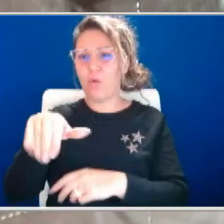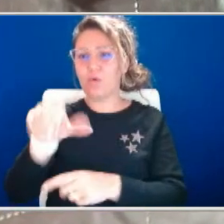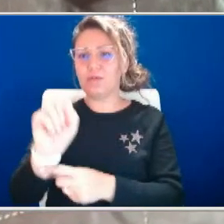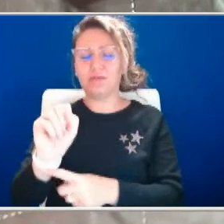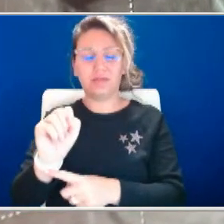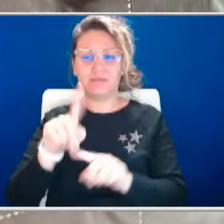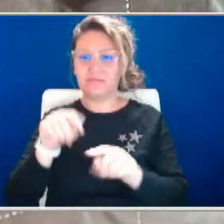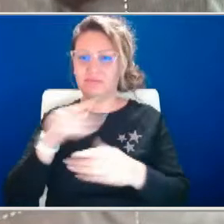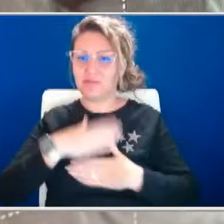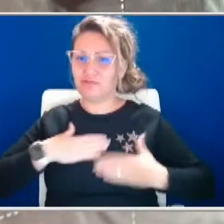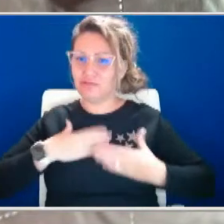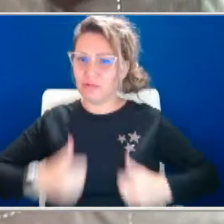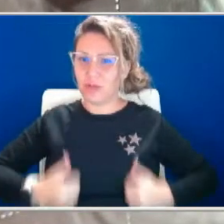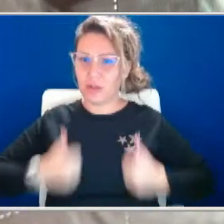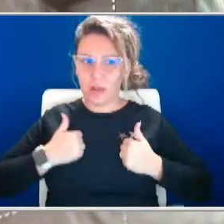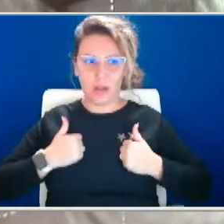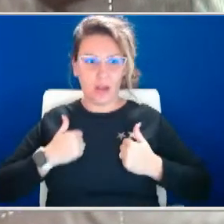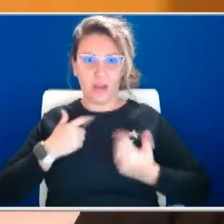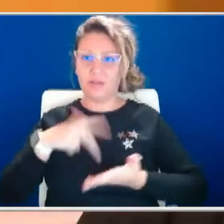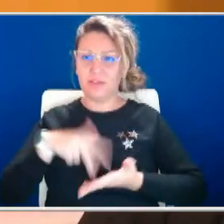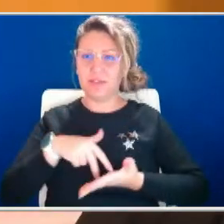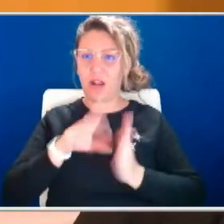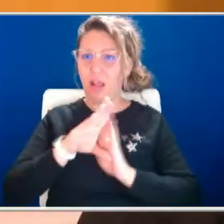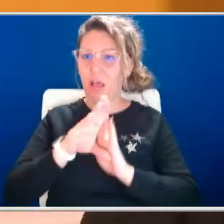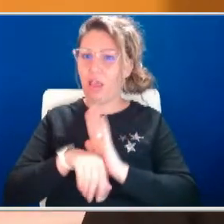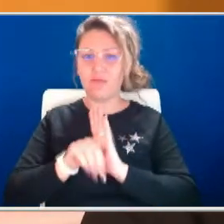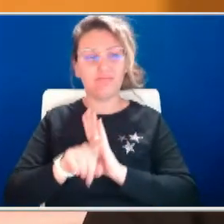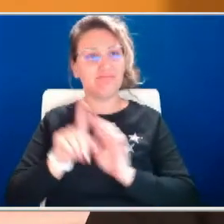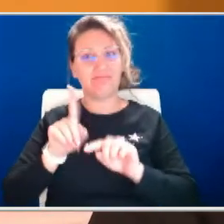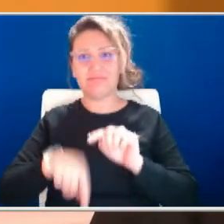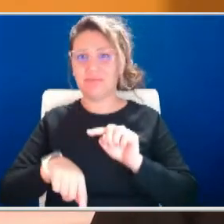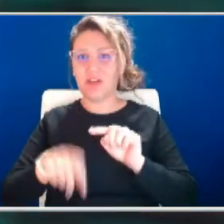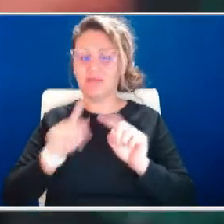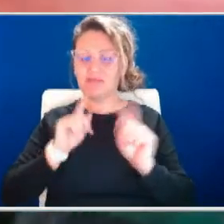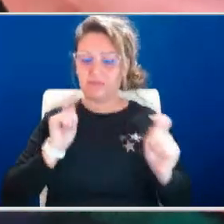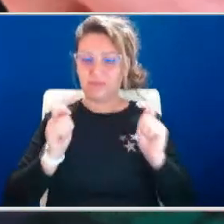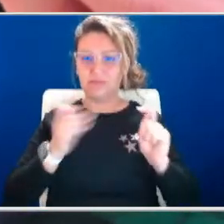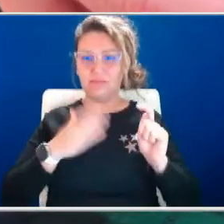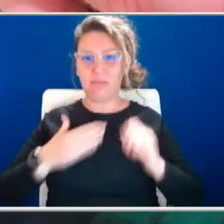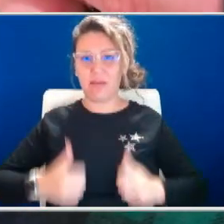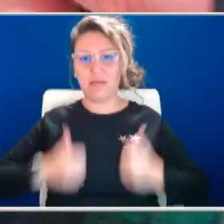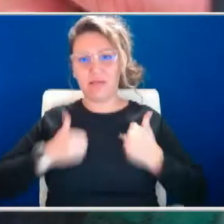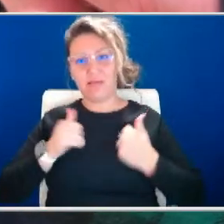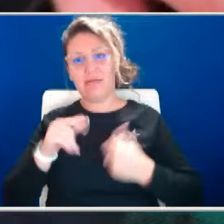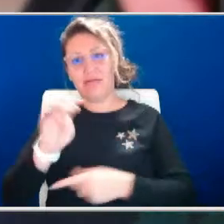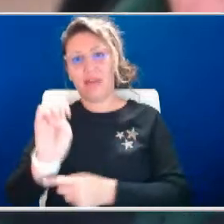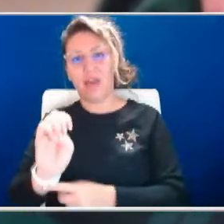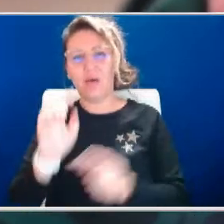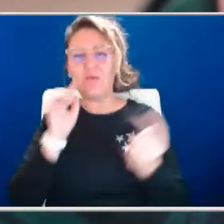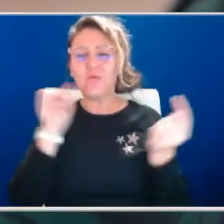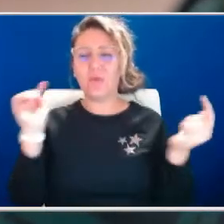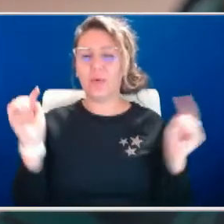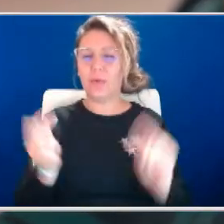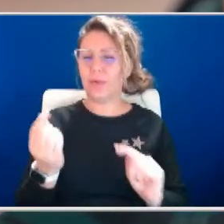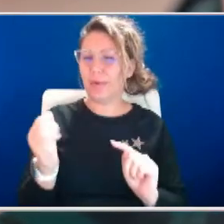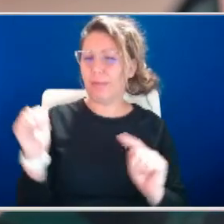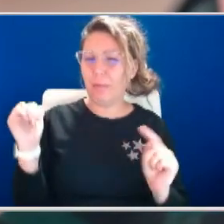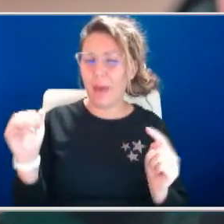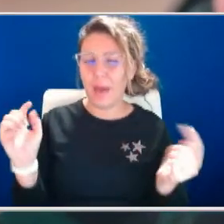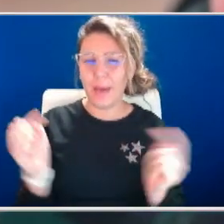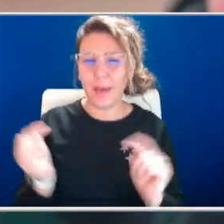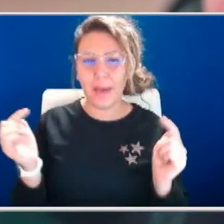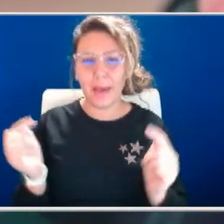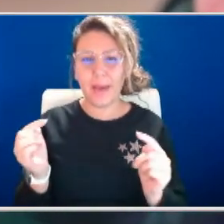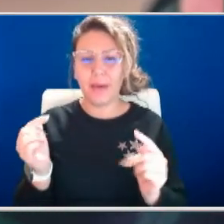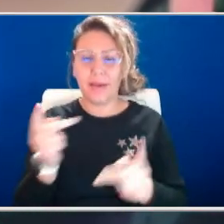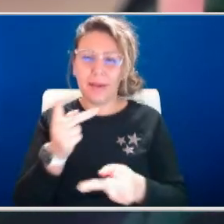stand for a half hour anymore. It was altering my lifestyle some. The often excruciating back pain even kept him from